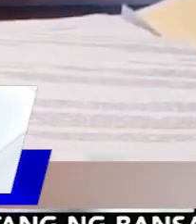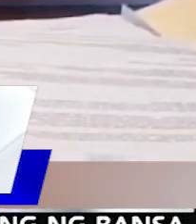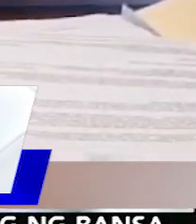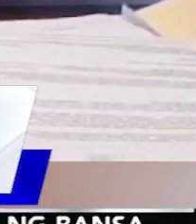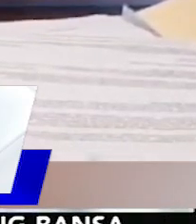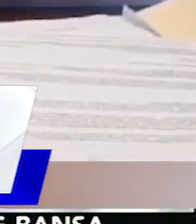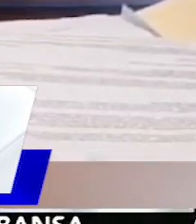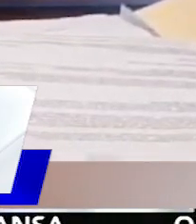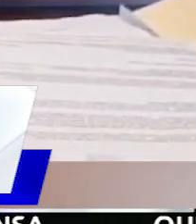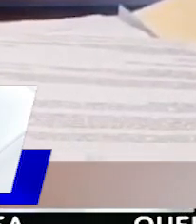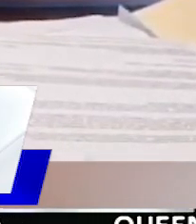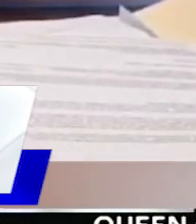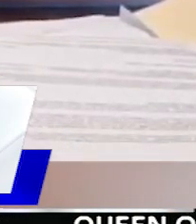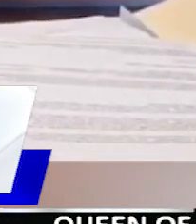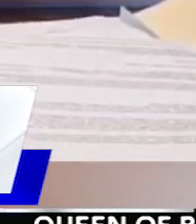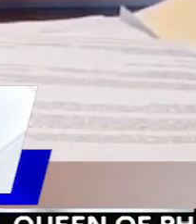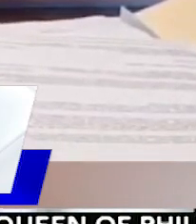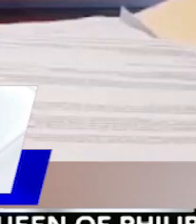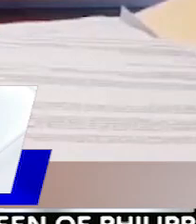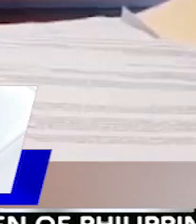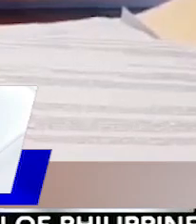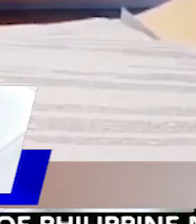of Kapuso stars.